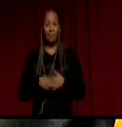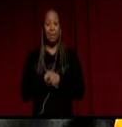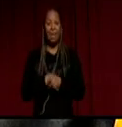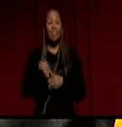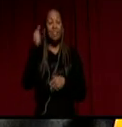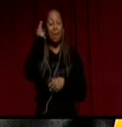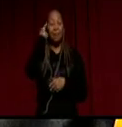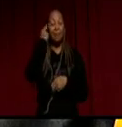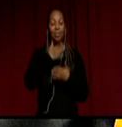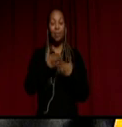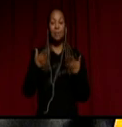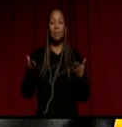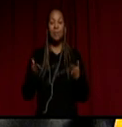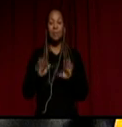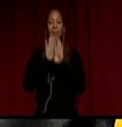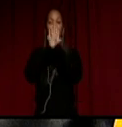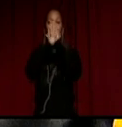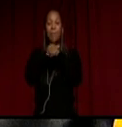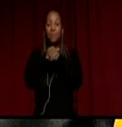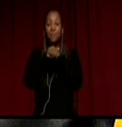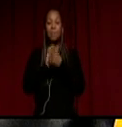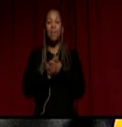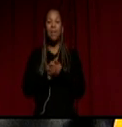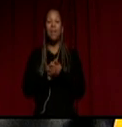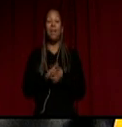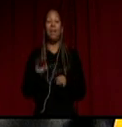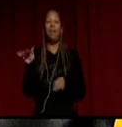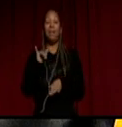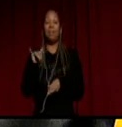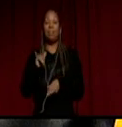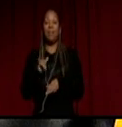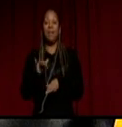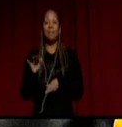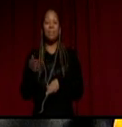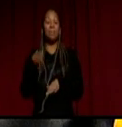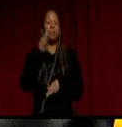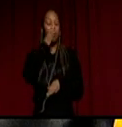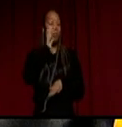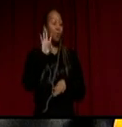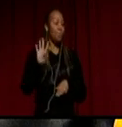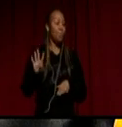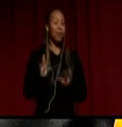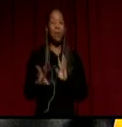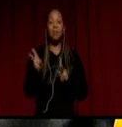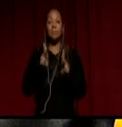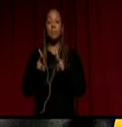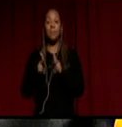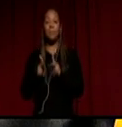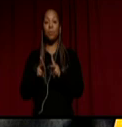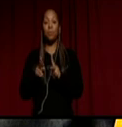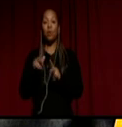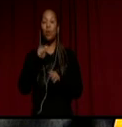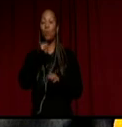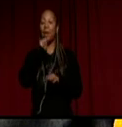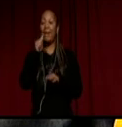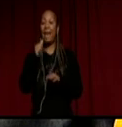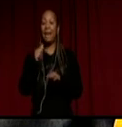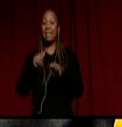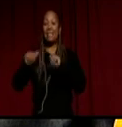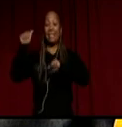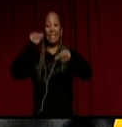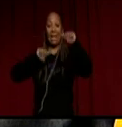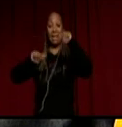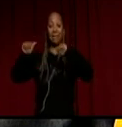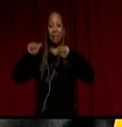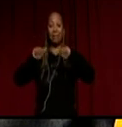that those things are myths. They have to be totally disregarded. There are people who are unscientific. They have